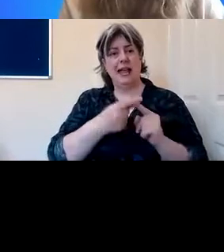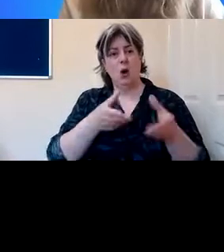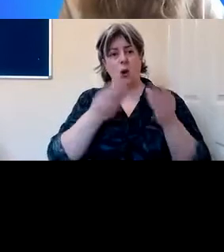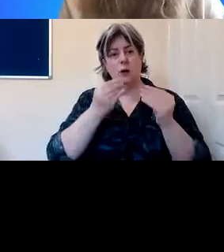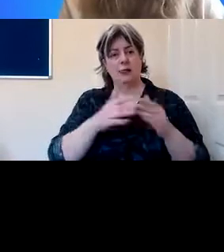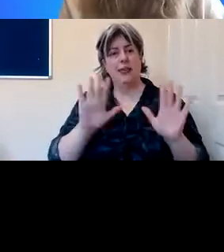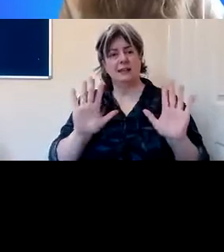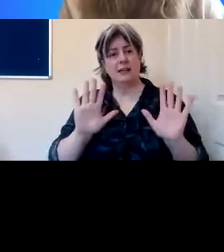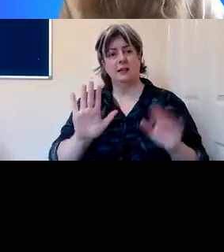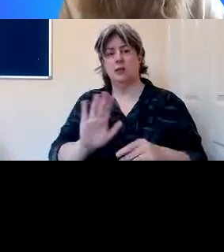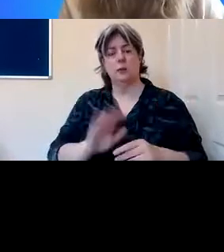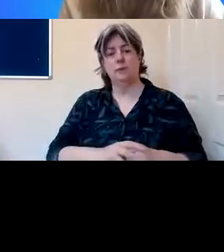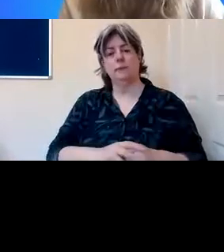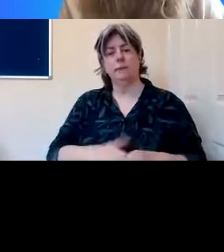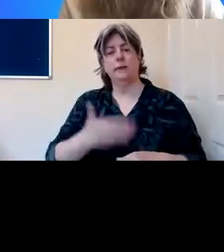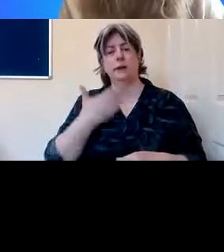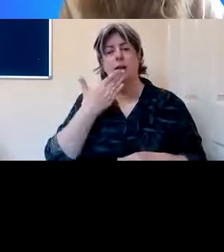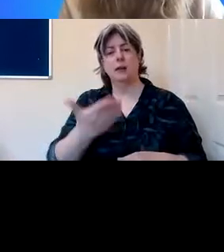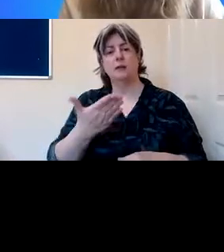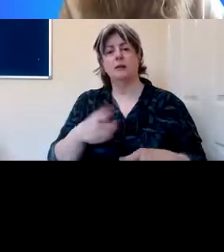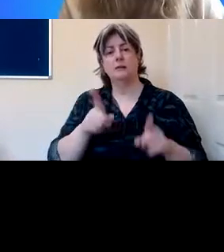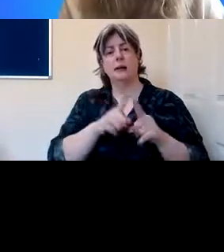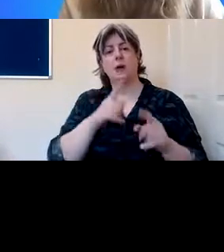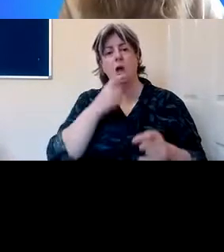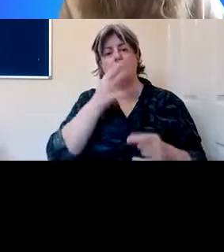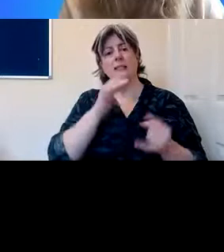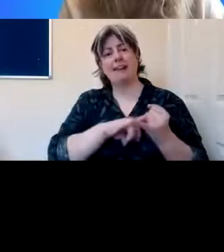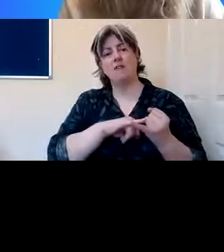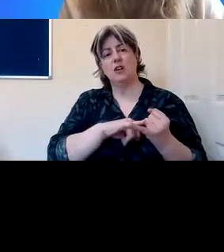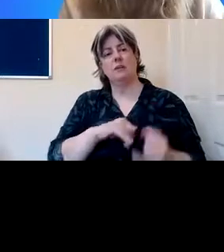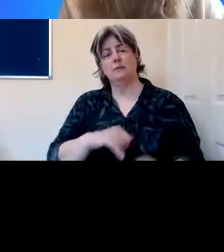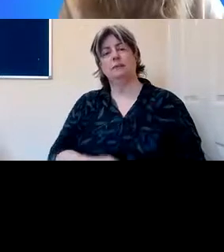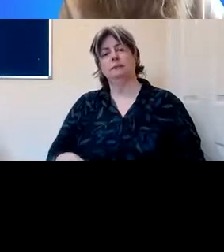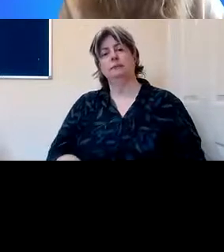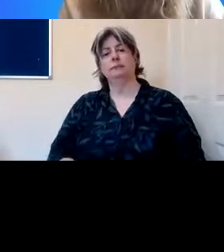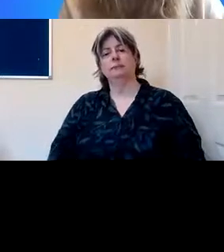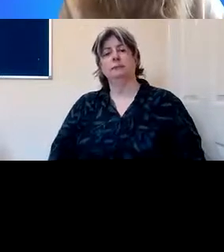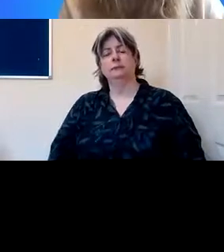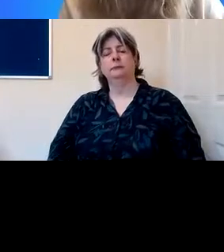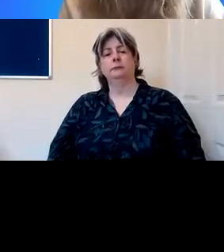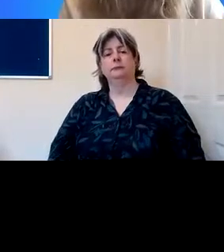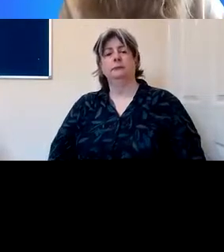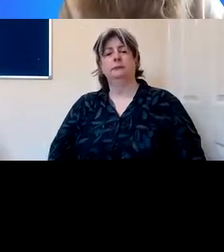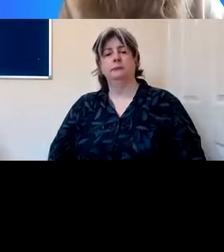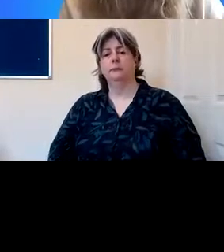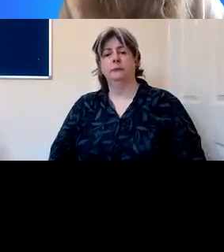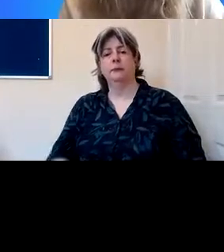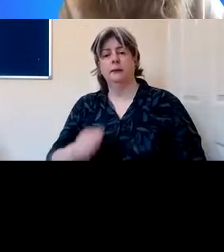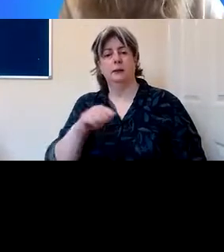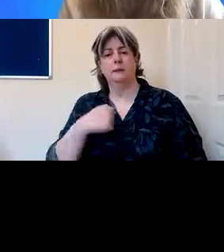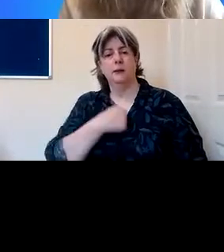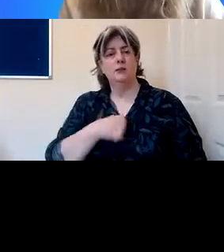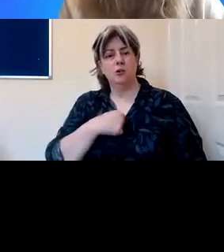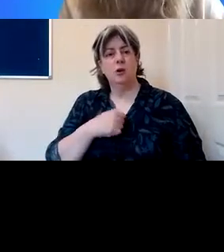Thank you, Lee. The same question to Stefan next, please. Stefan? Yeah, sorry, Laura. The first